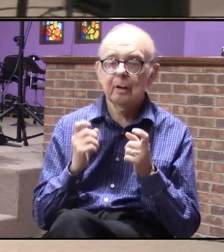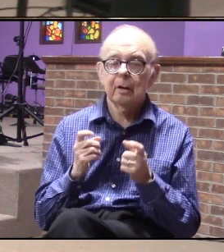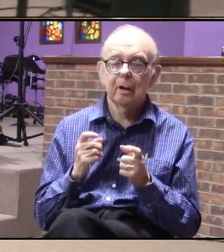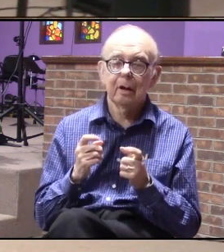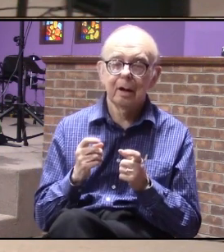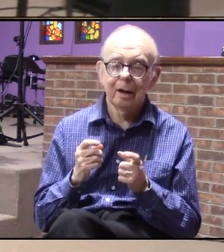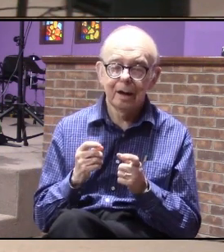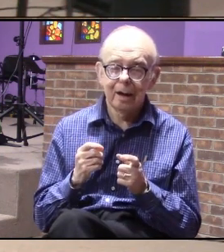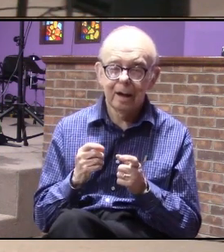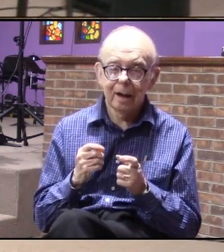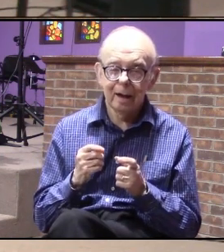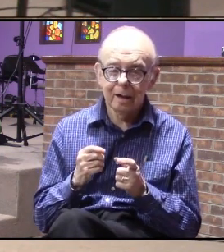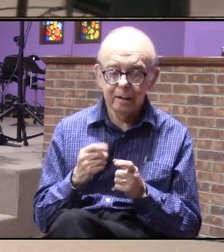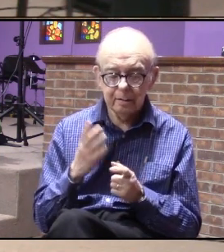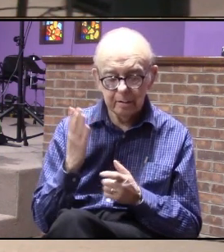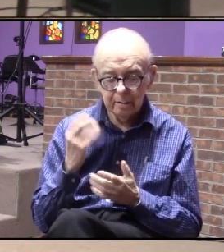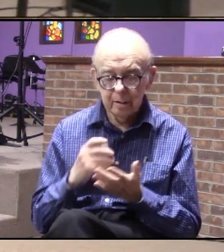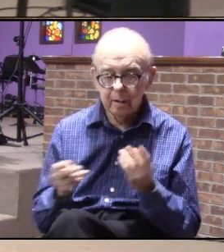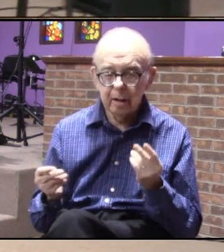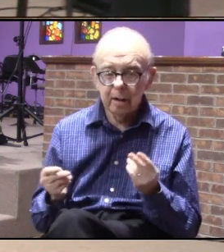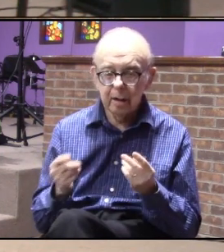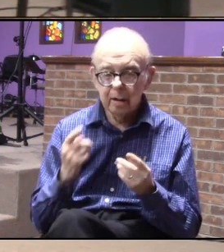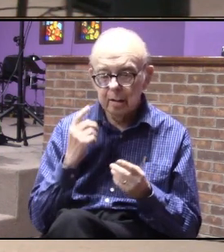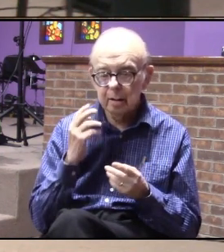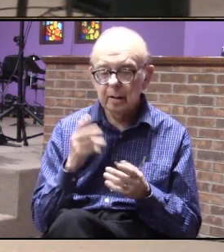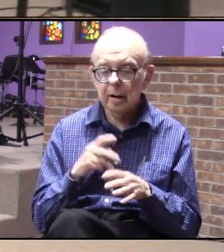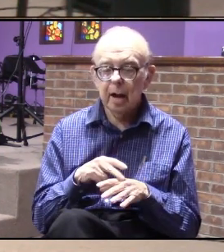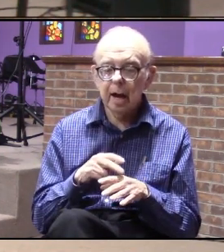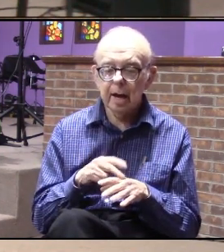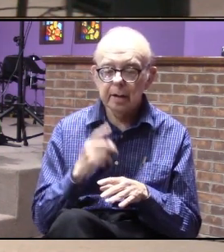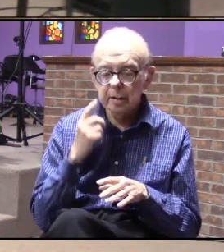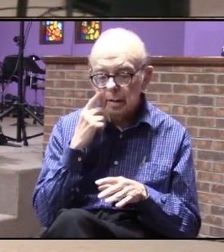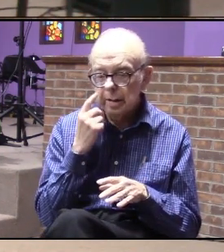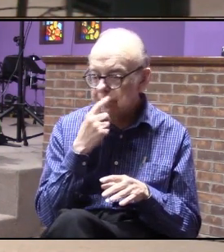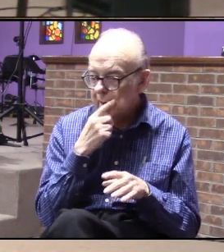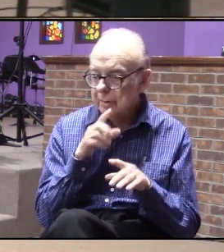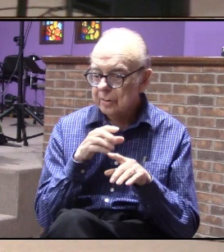sudden, for some reason, Peter took his eyes off of Jesus.